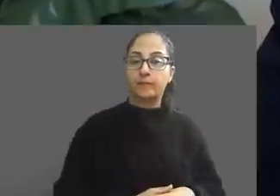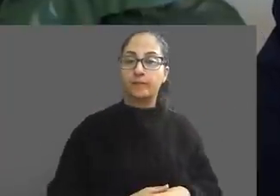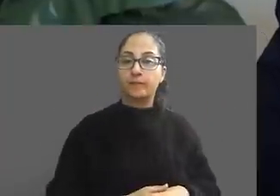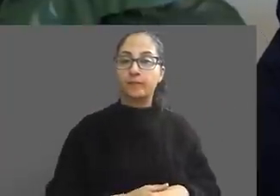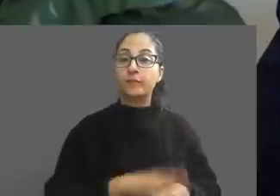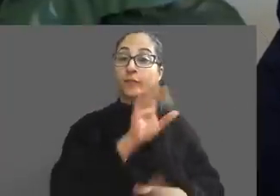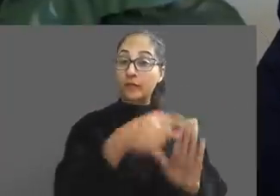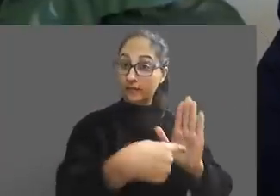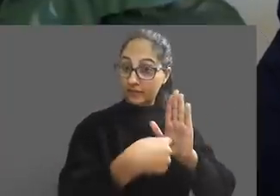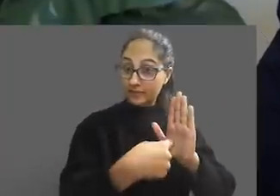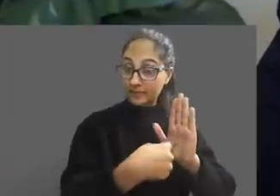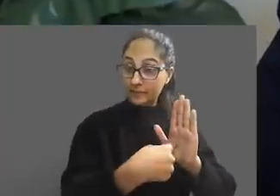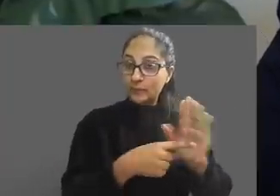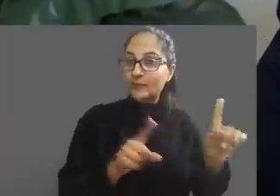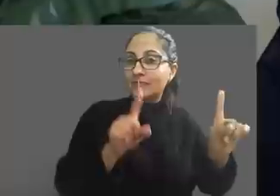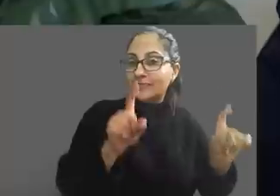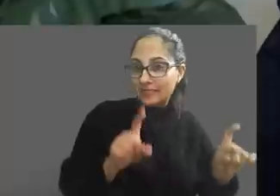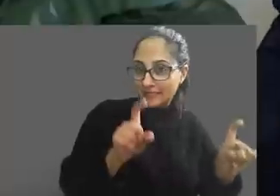Peer.